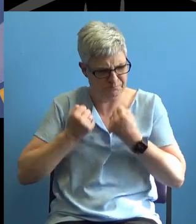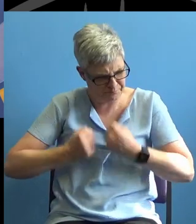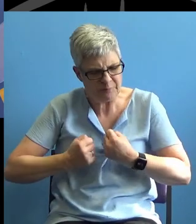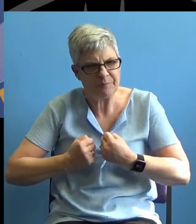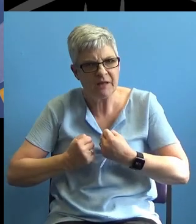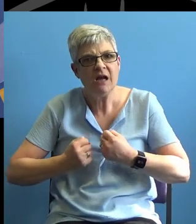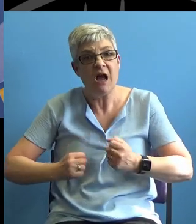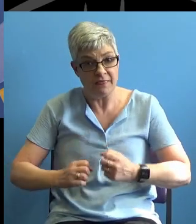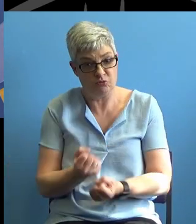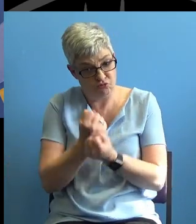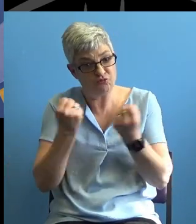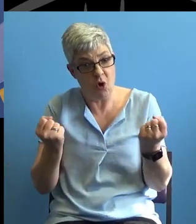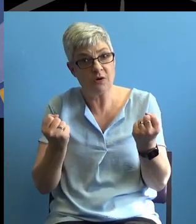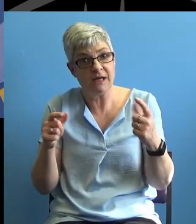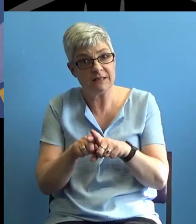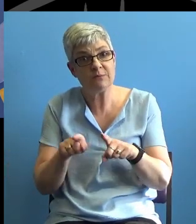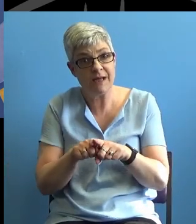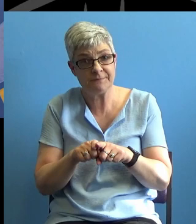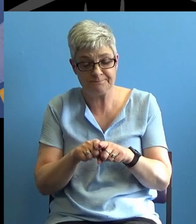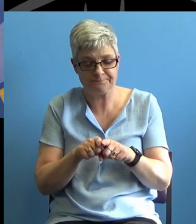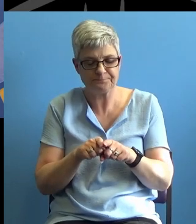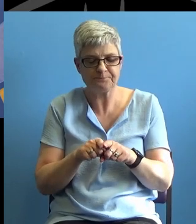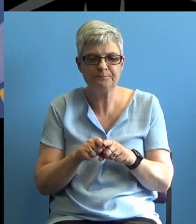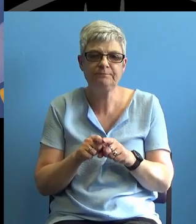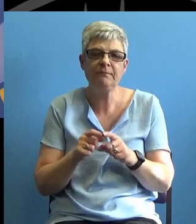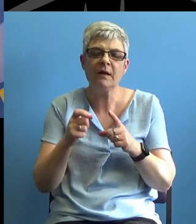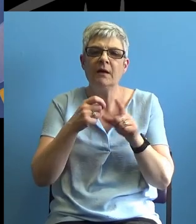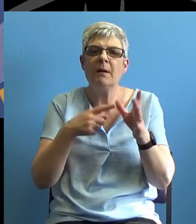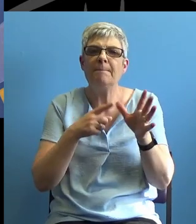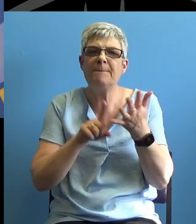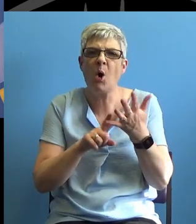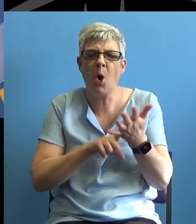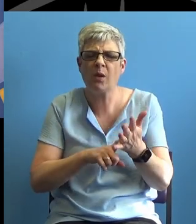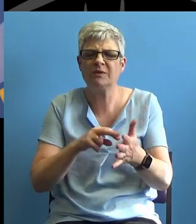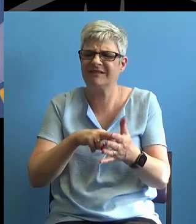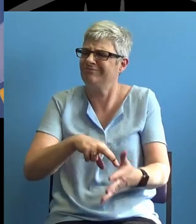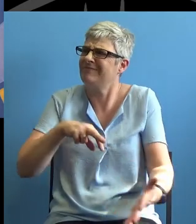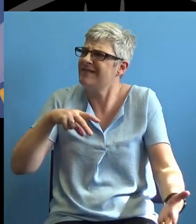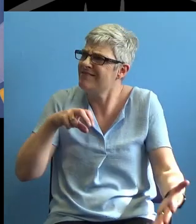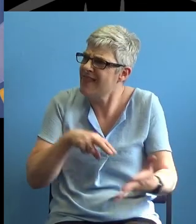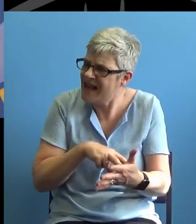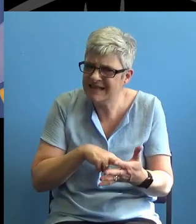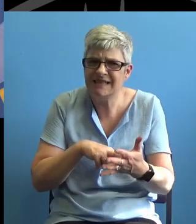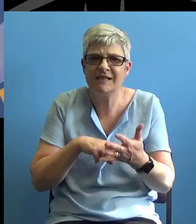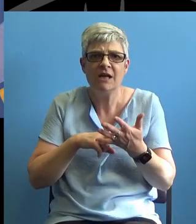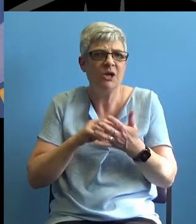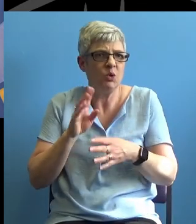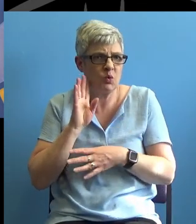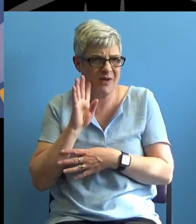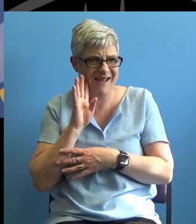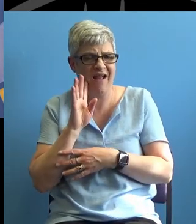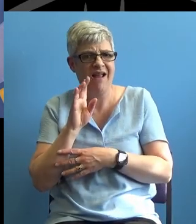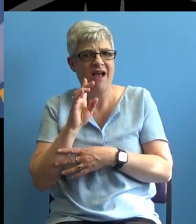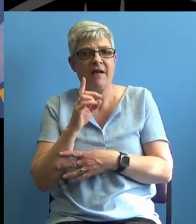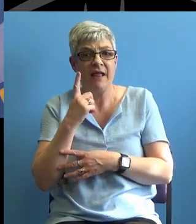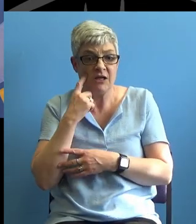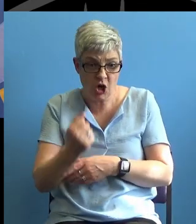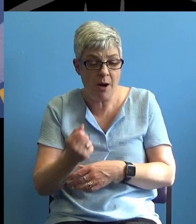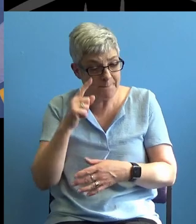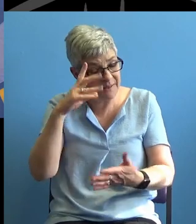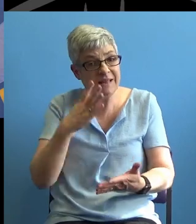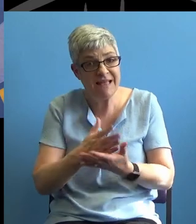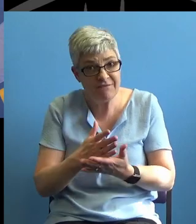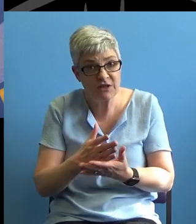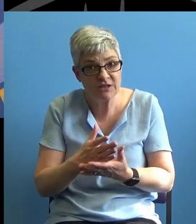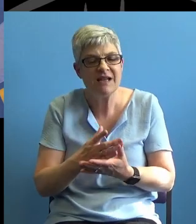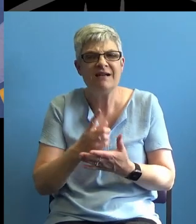were growing stronger despite it. Paul was delighted to hear how this young group of believers, and